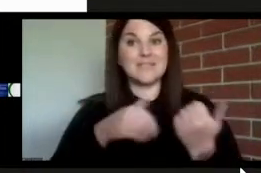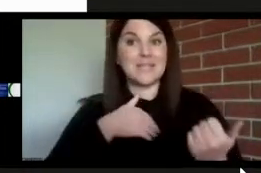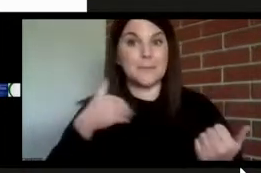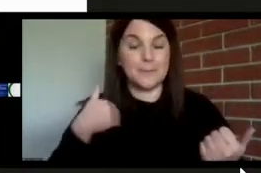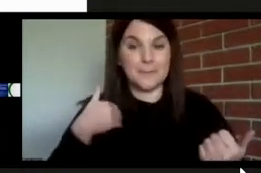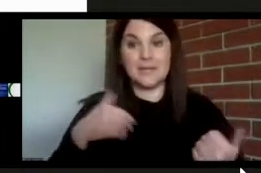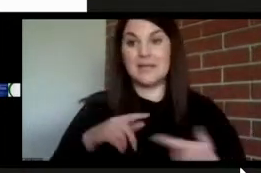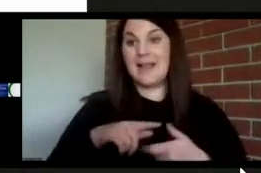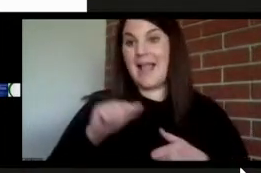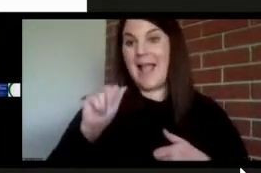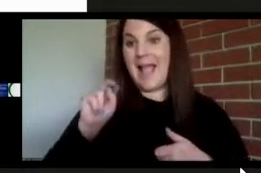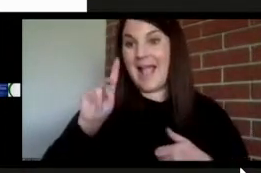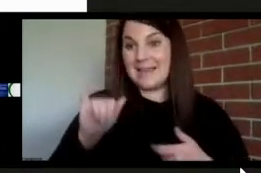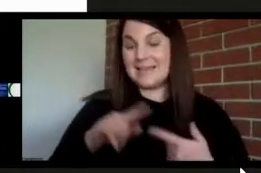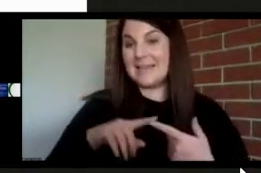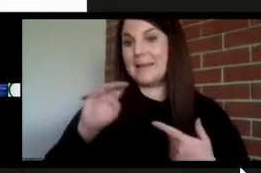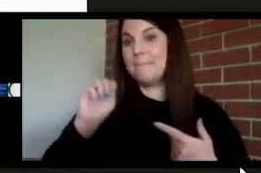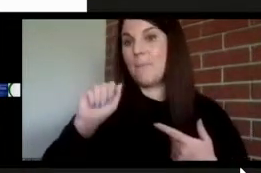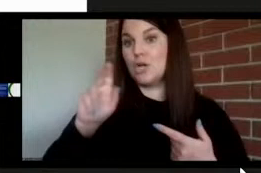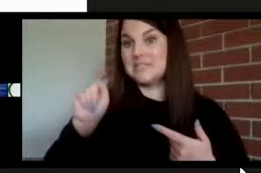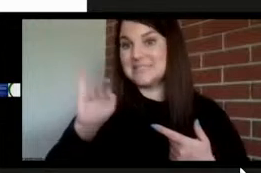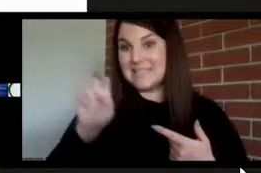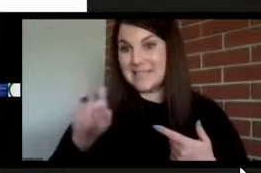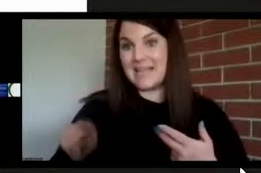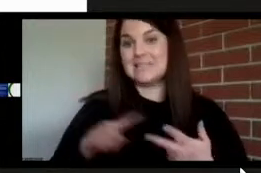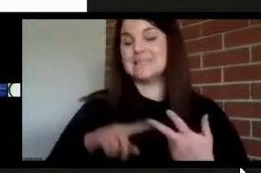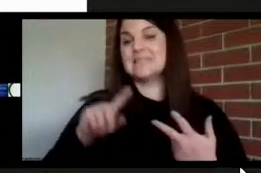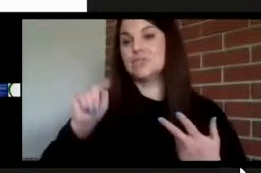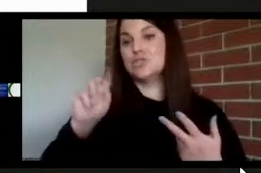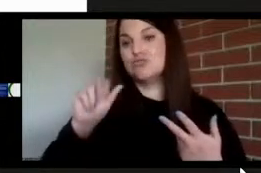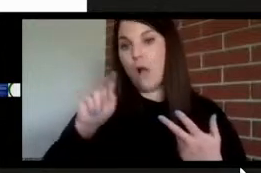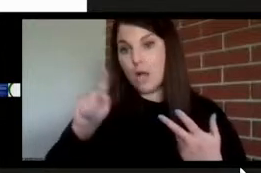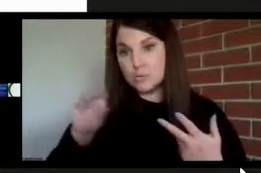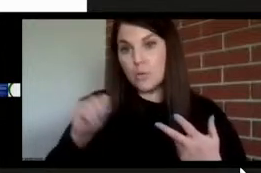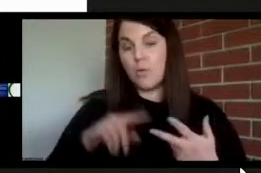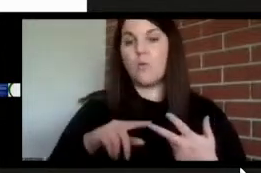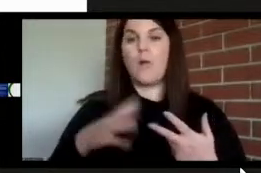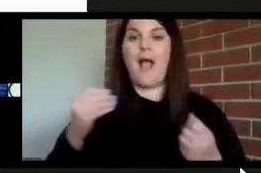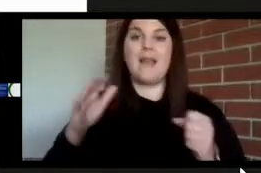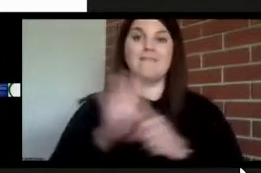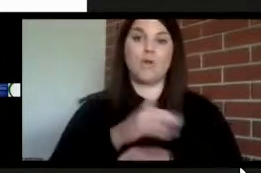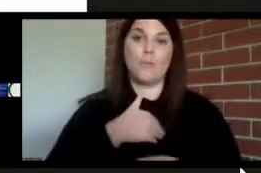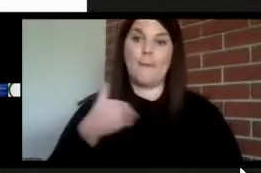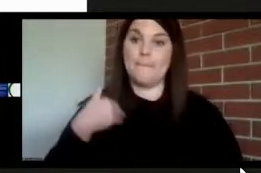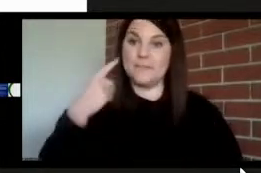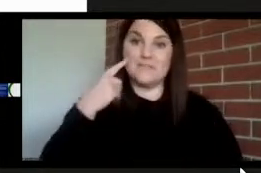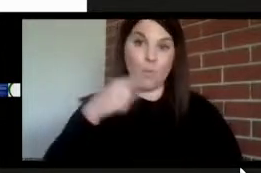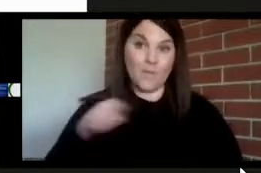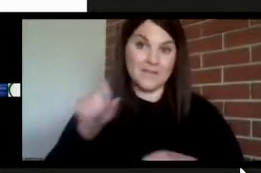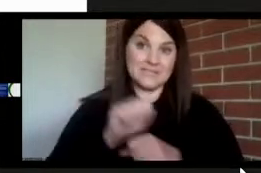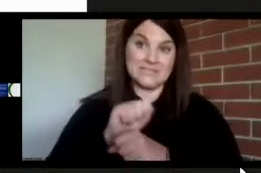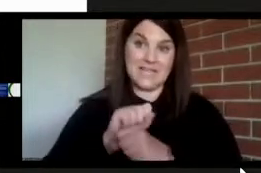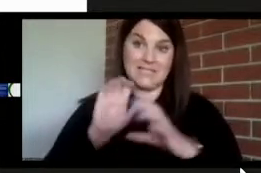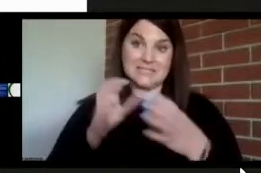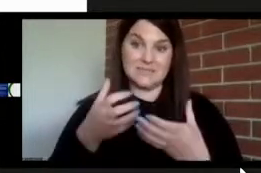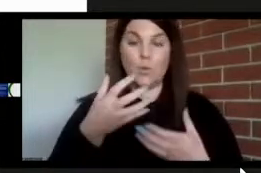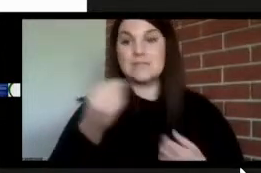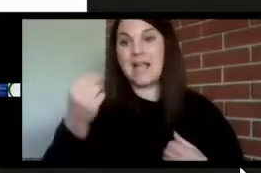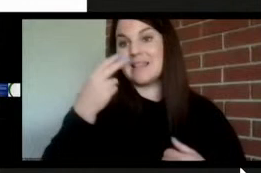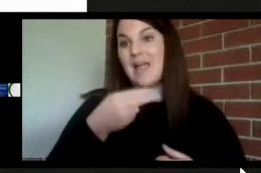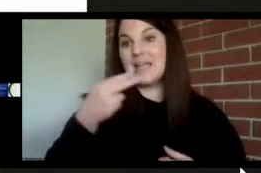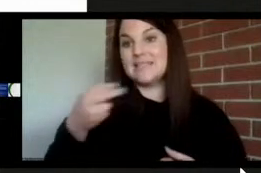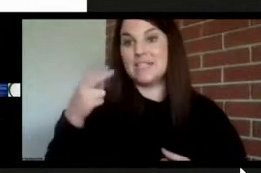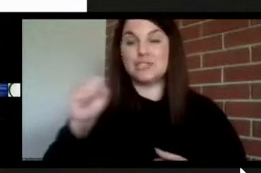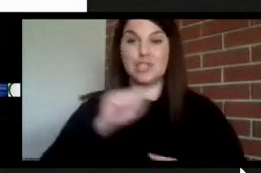Imparato, Octavio Martinez, and Vincent Toronzo, as well as the full membership of the task force for their thought partnership, and the HHS staff